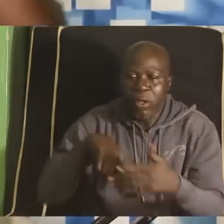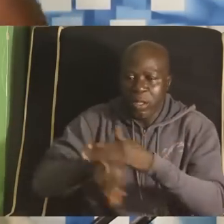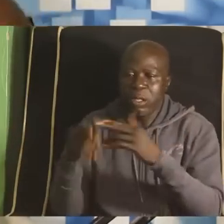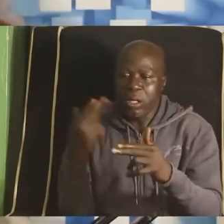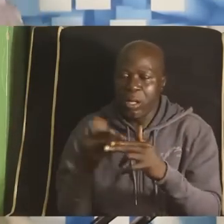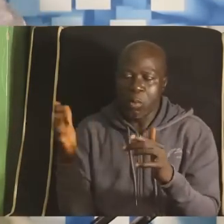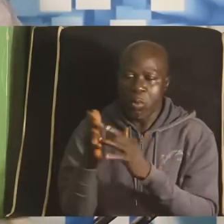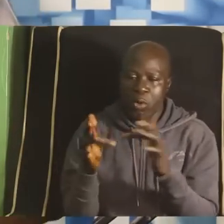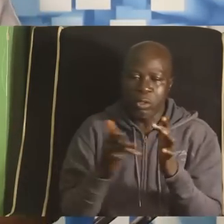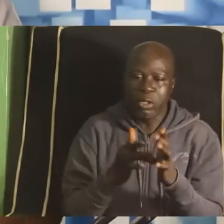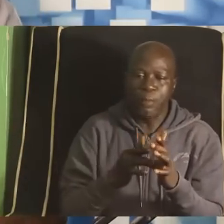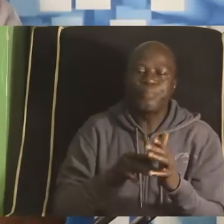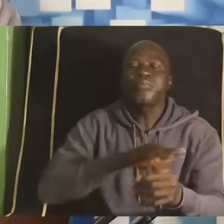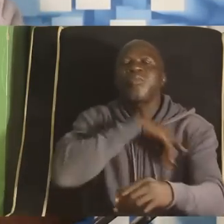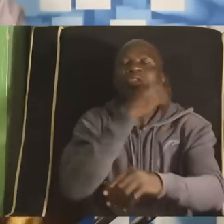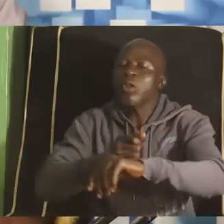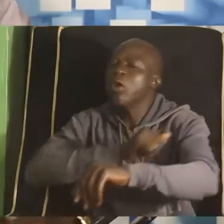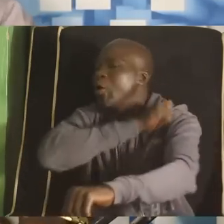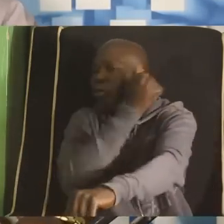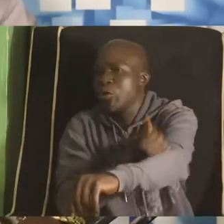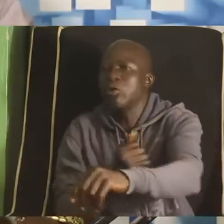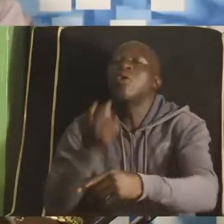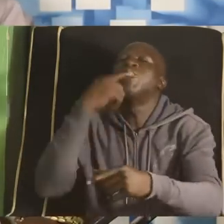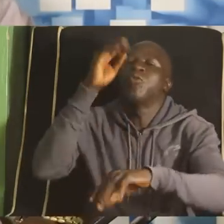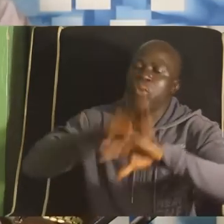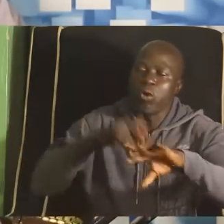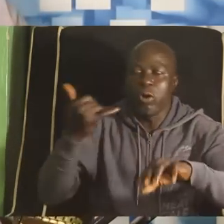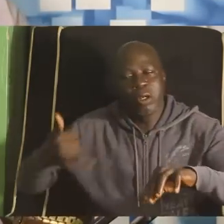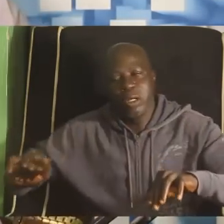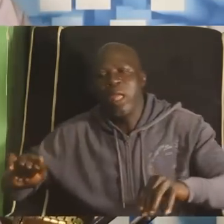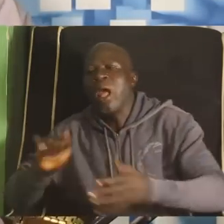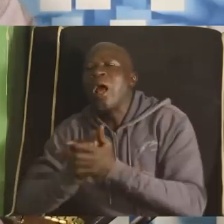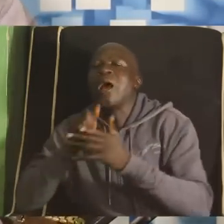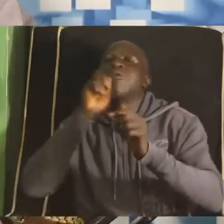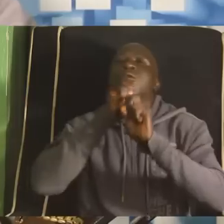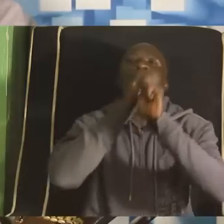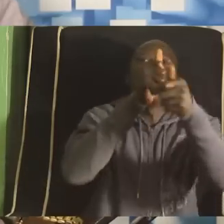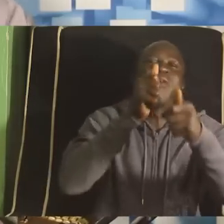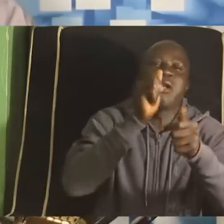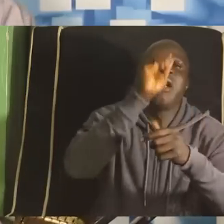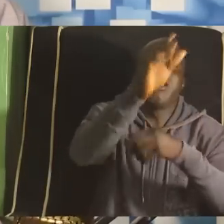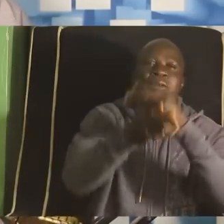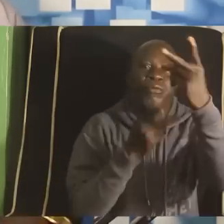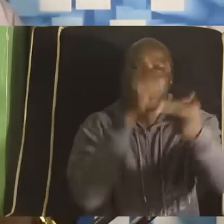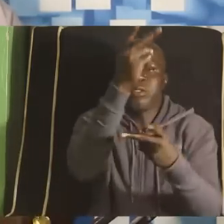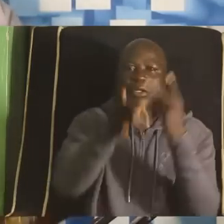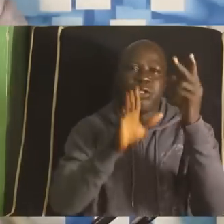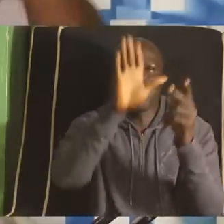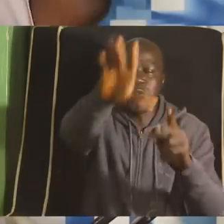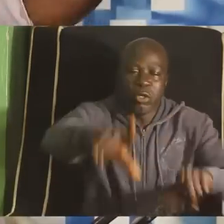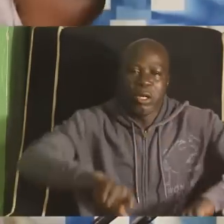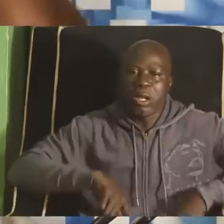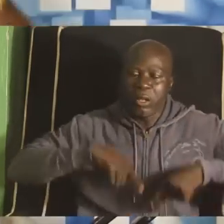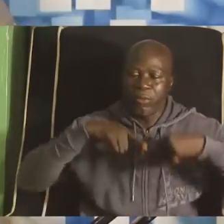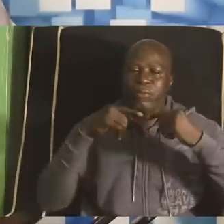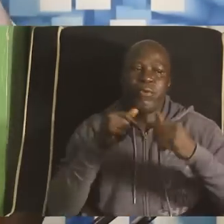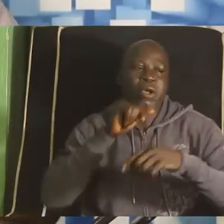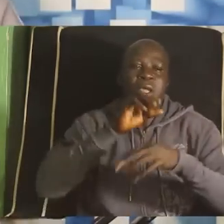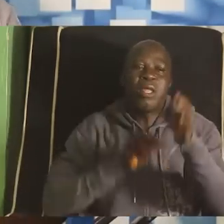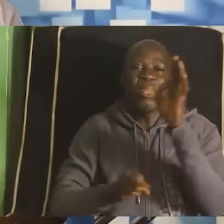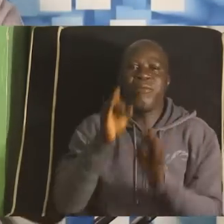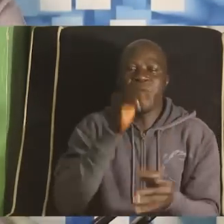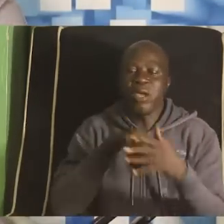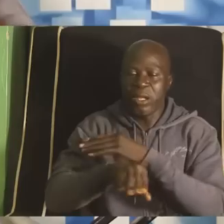In the name of Jesus. Authority of covenant and covenant. Visit your life. If you